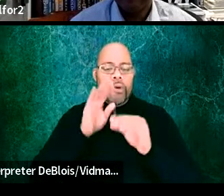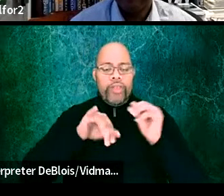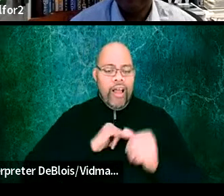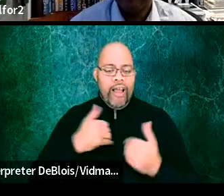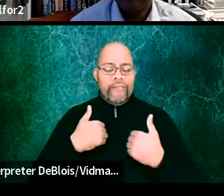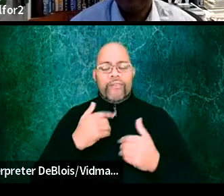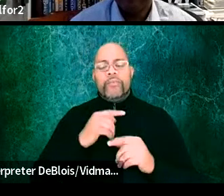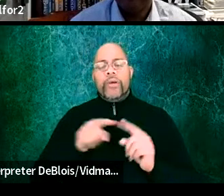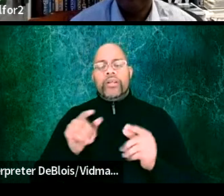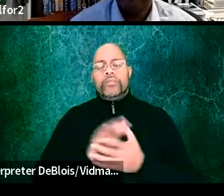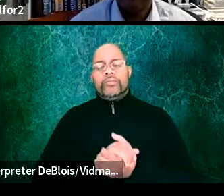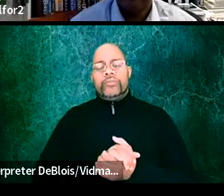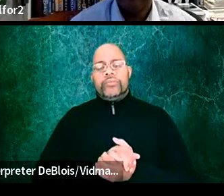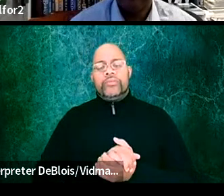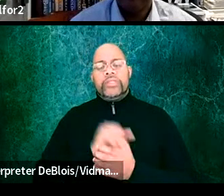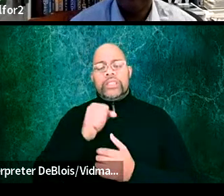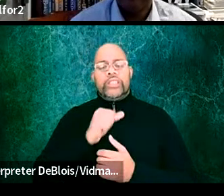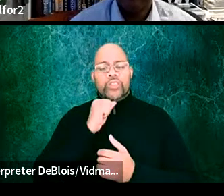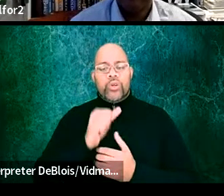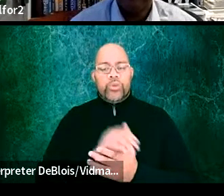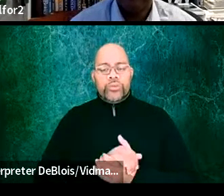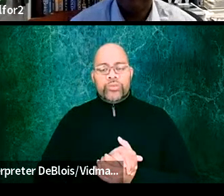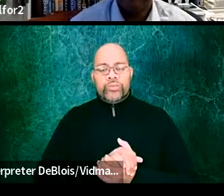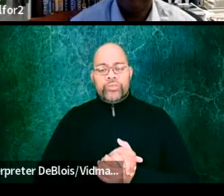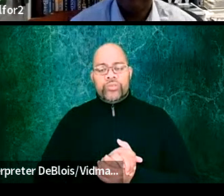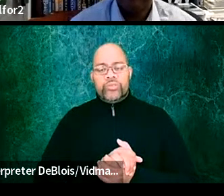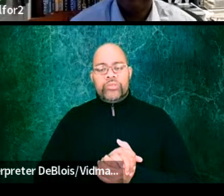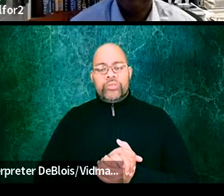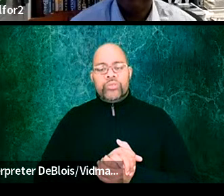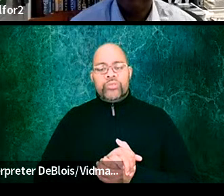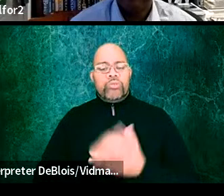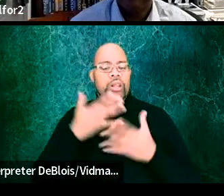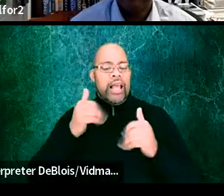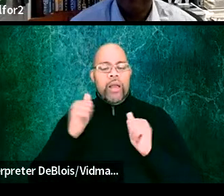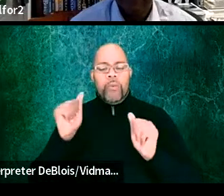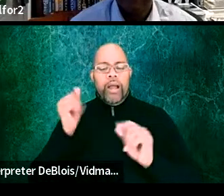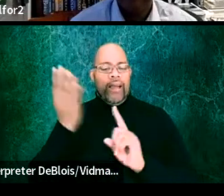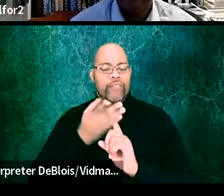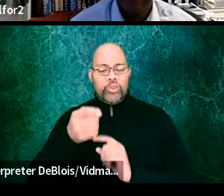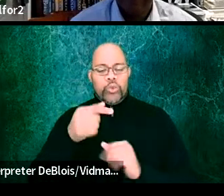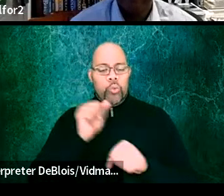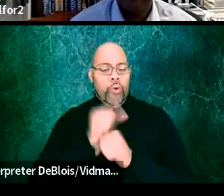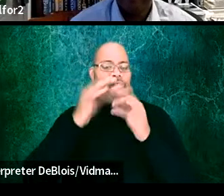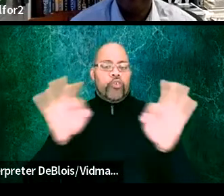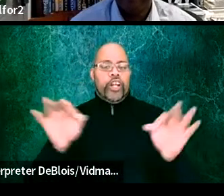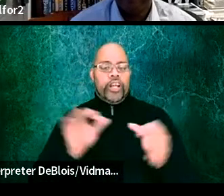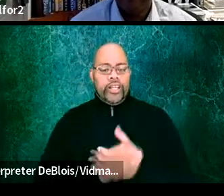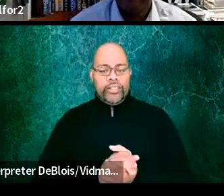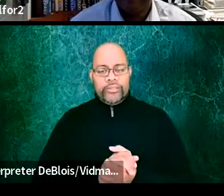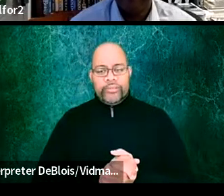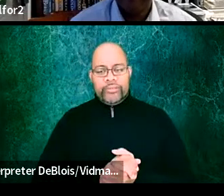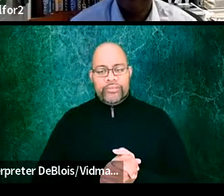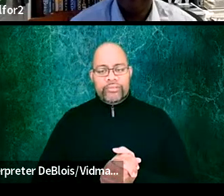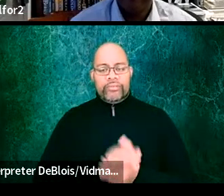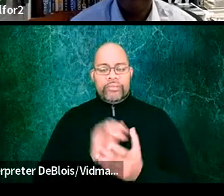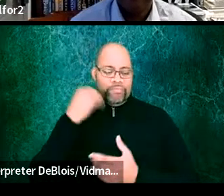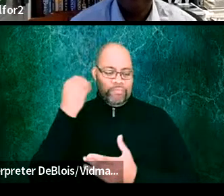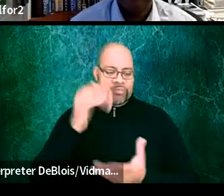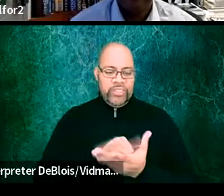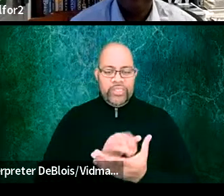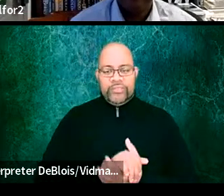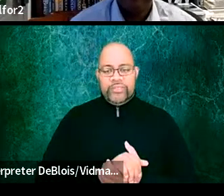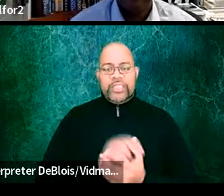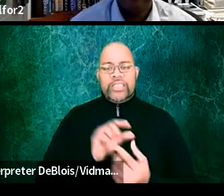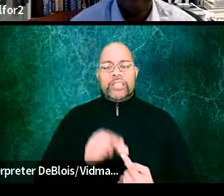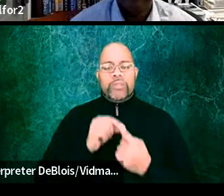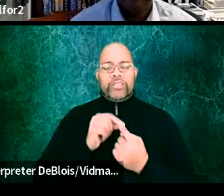But yeah, don't let anyone convince you to like work for free. That's what I would say.